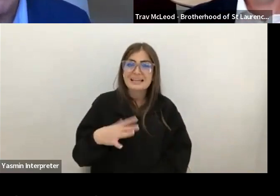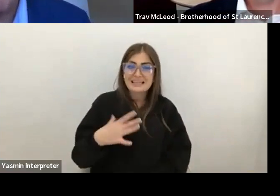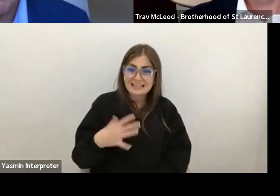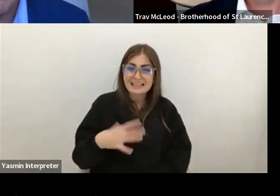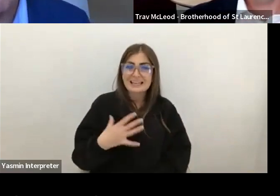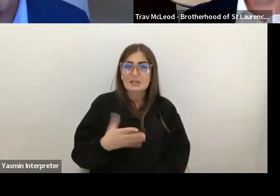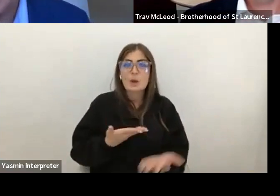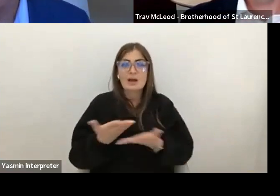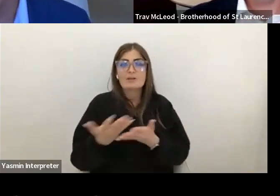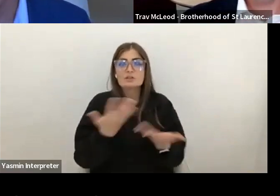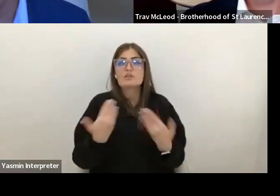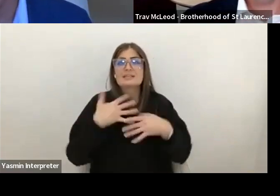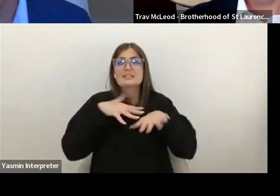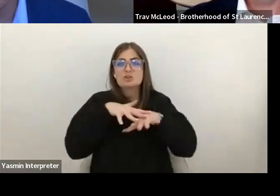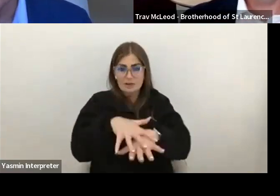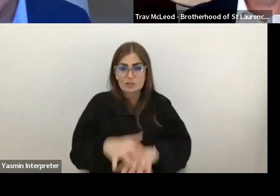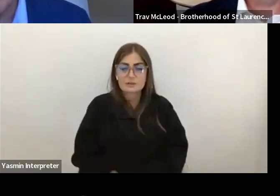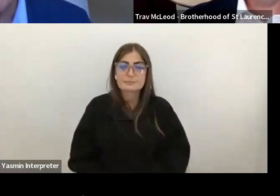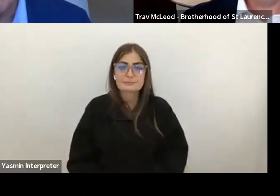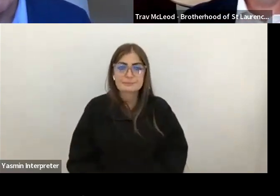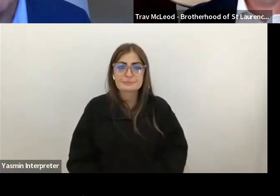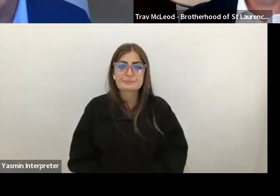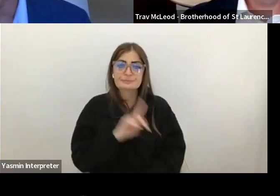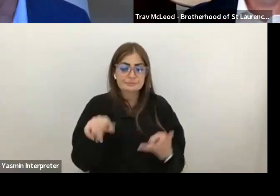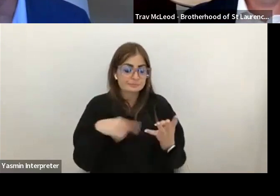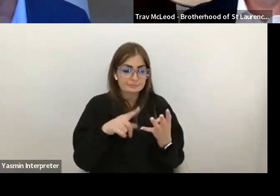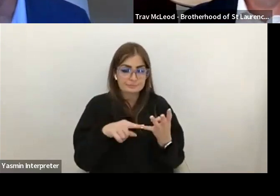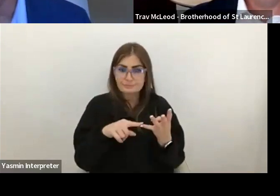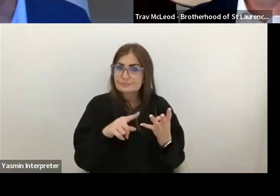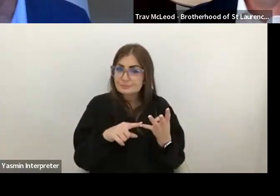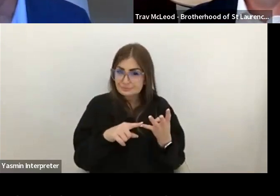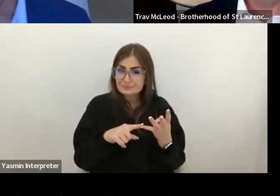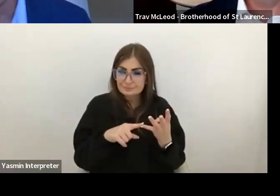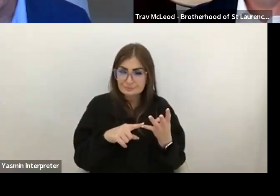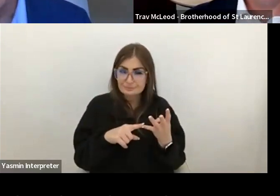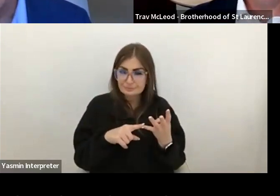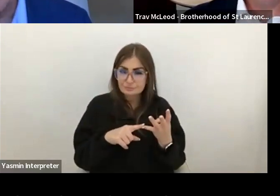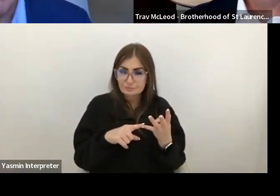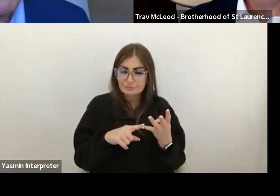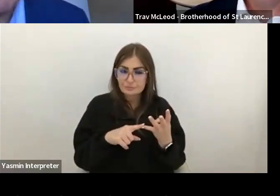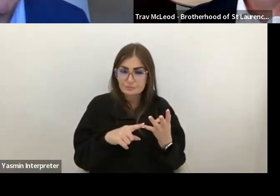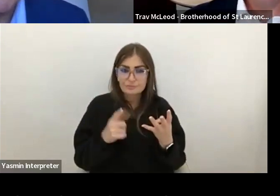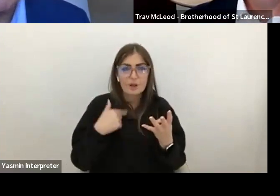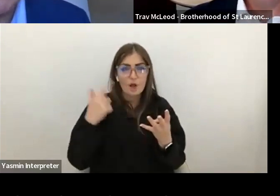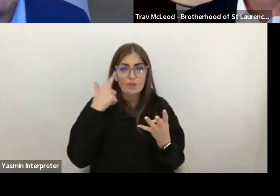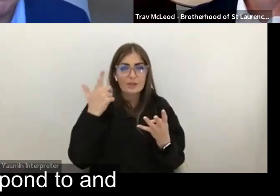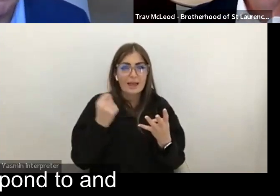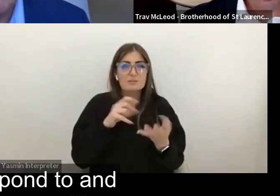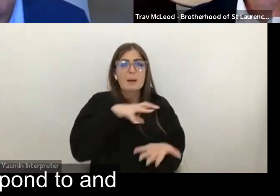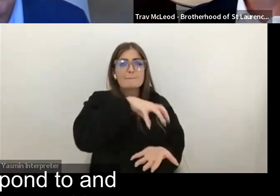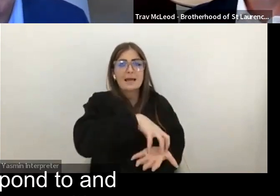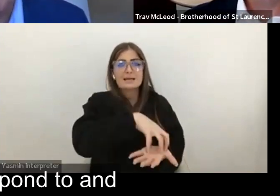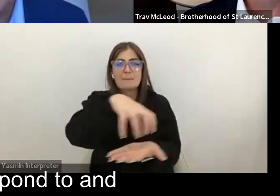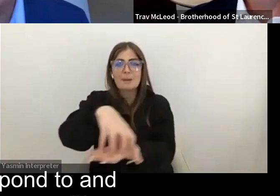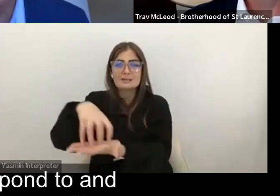integration, all these things in one place. Fourthly, we need, I think there has to be place-based. It has to